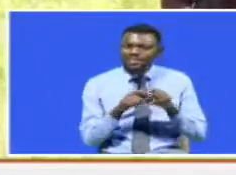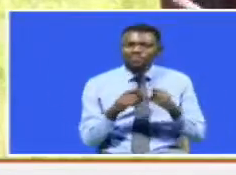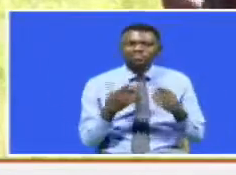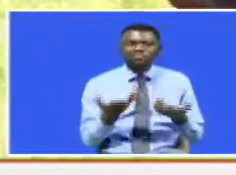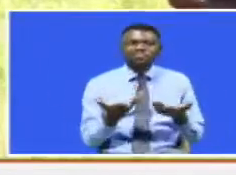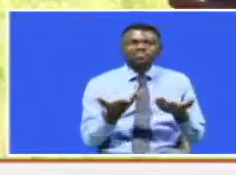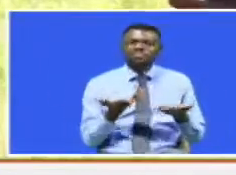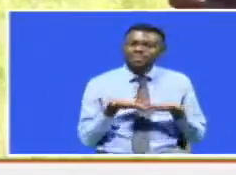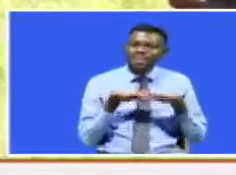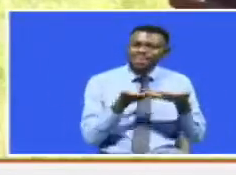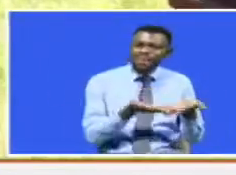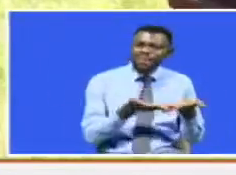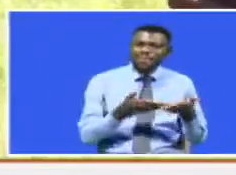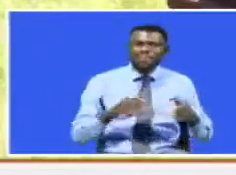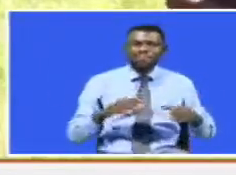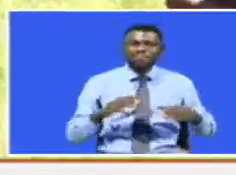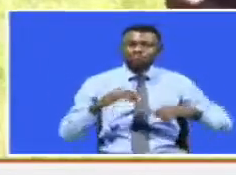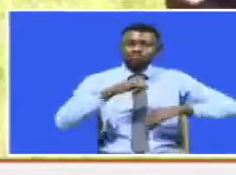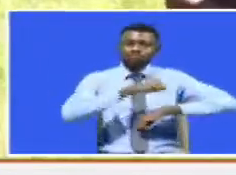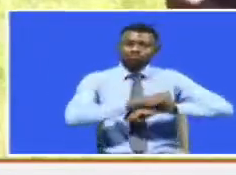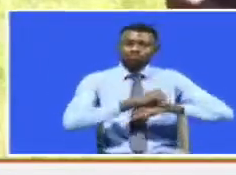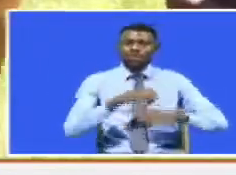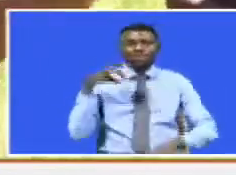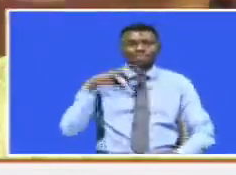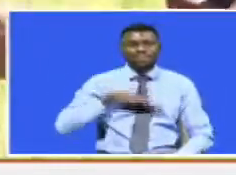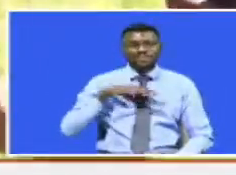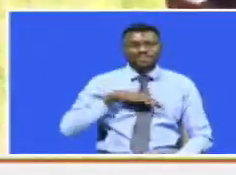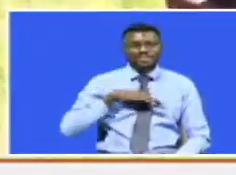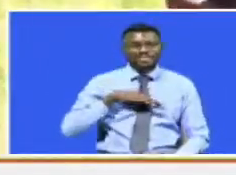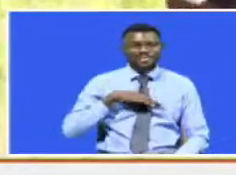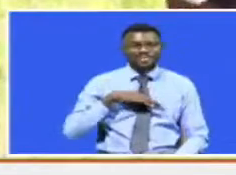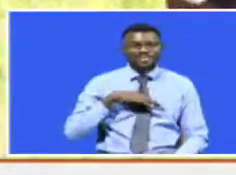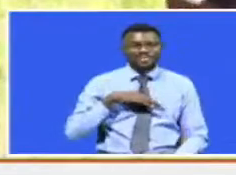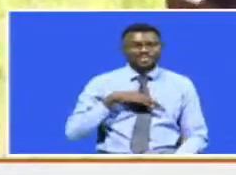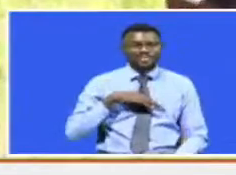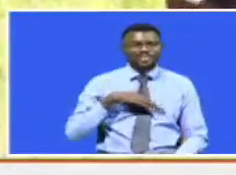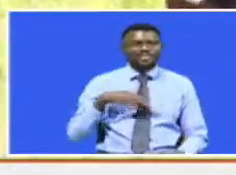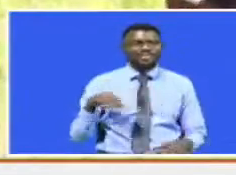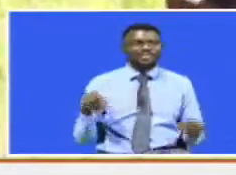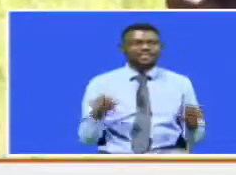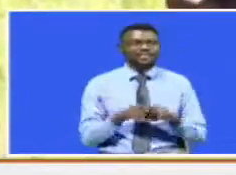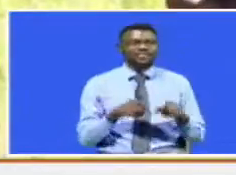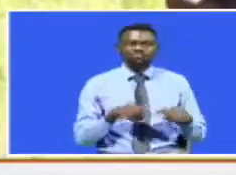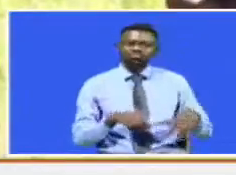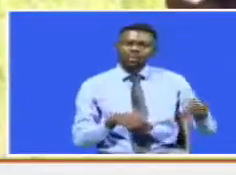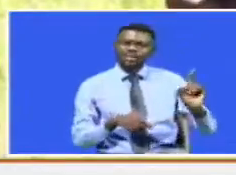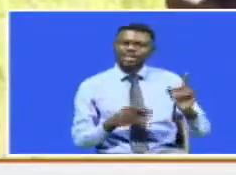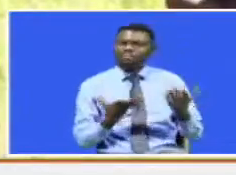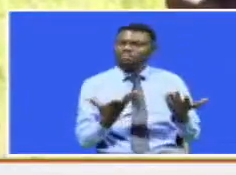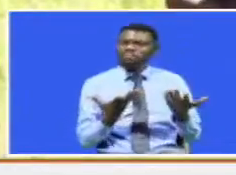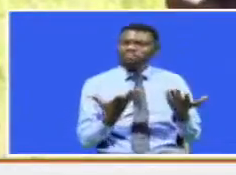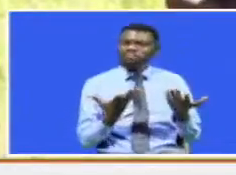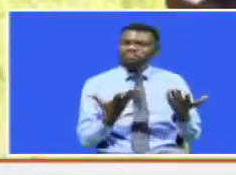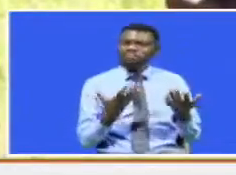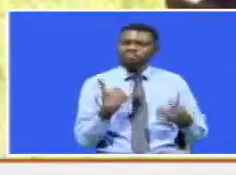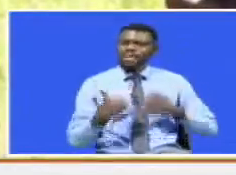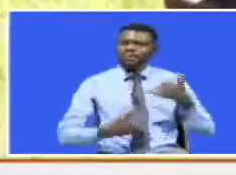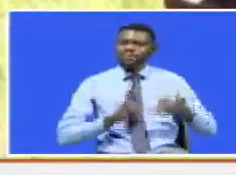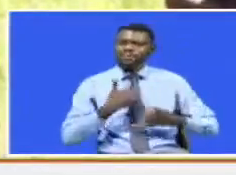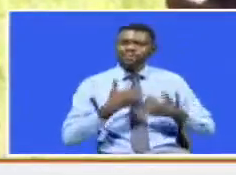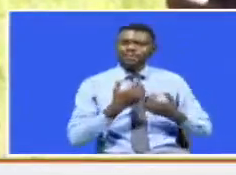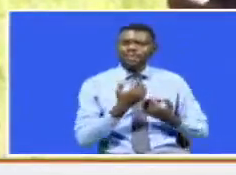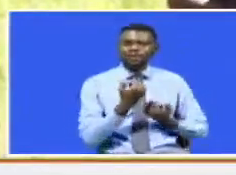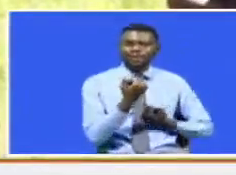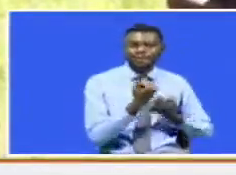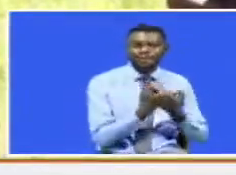generating activity for the school. What would happen if in that space upande boga? And we can support you. We have